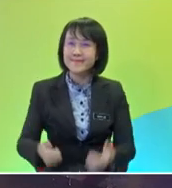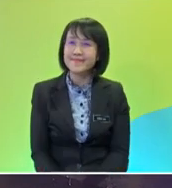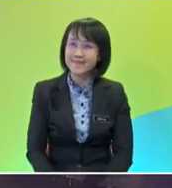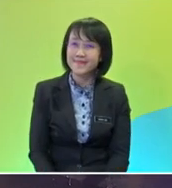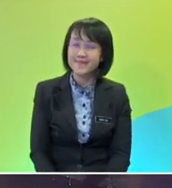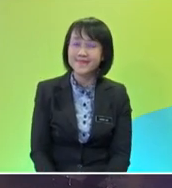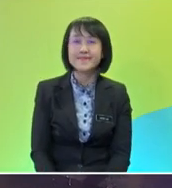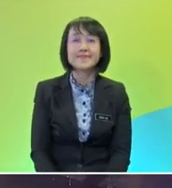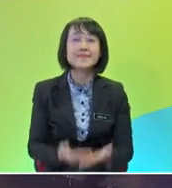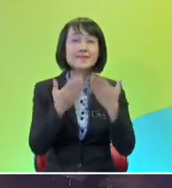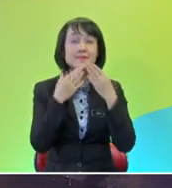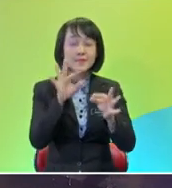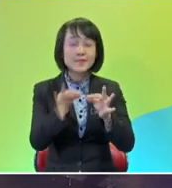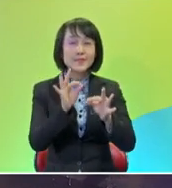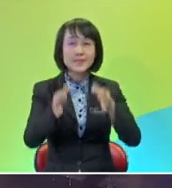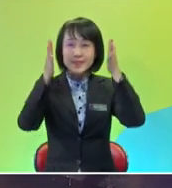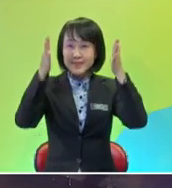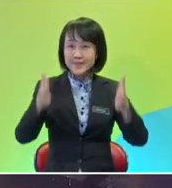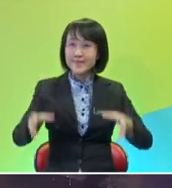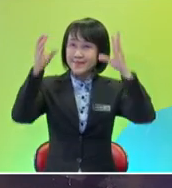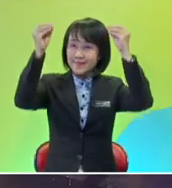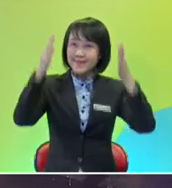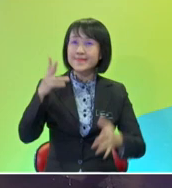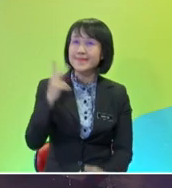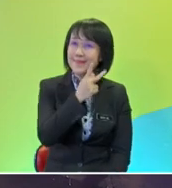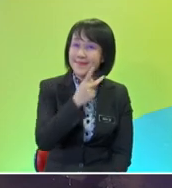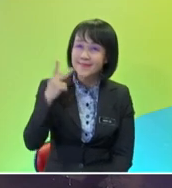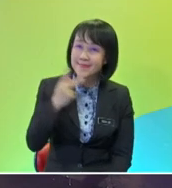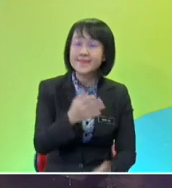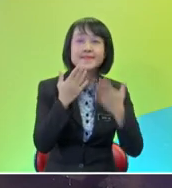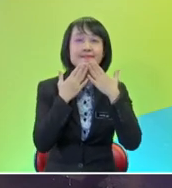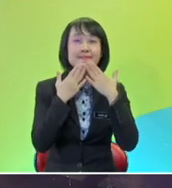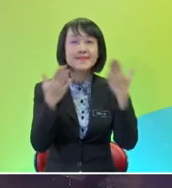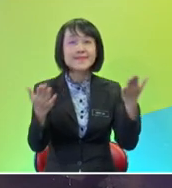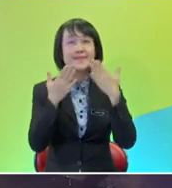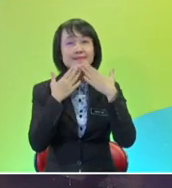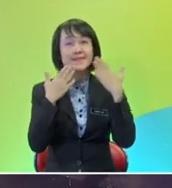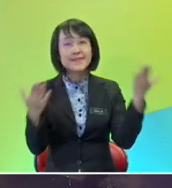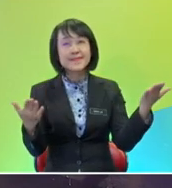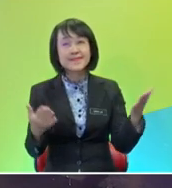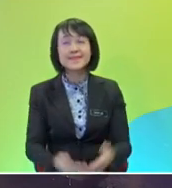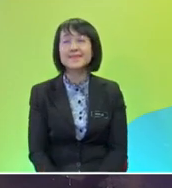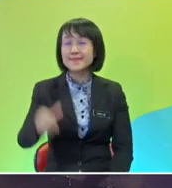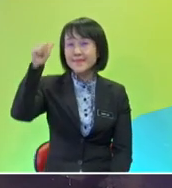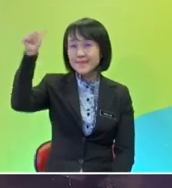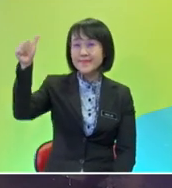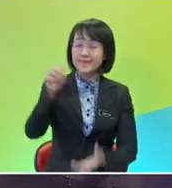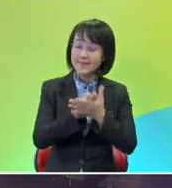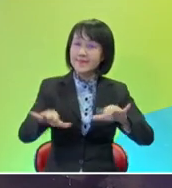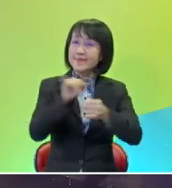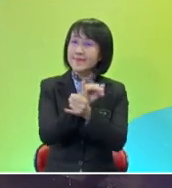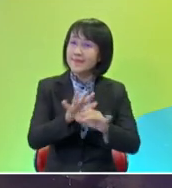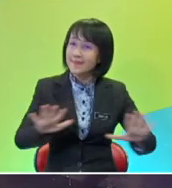not to forget our sign language interpreter teacher Kathy. Thank you everyone for watching. Till we meet again. Assalamualaikum and salam